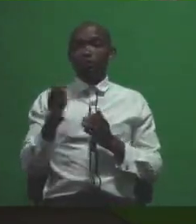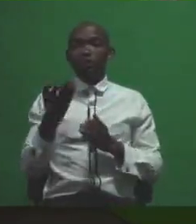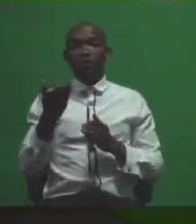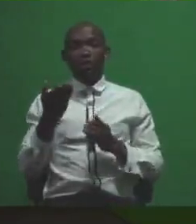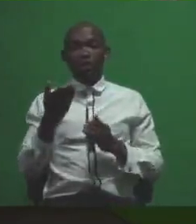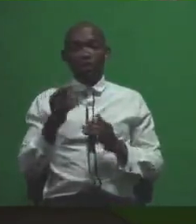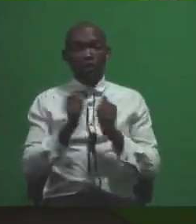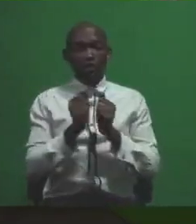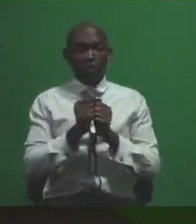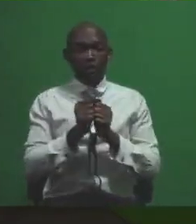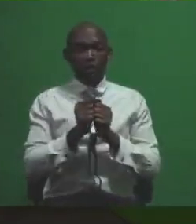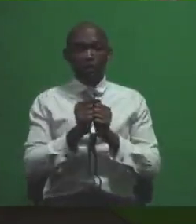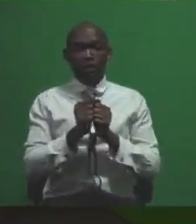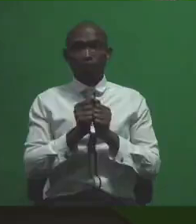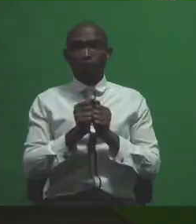a rule?